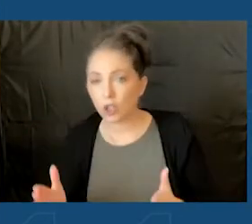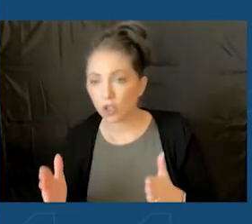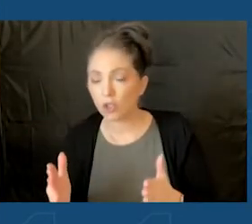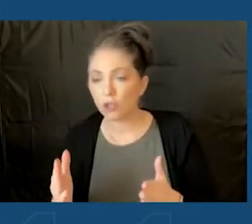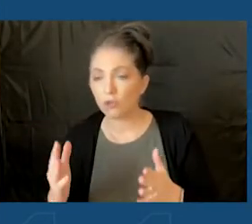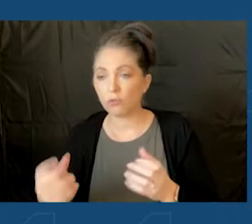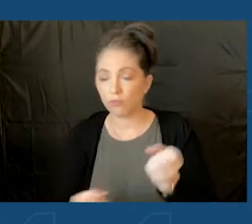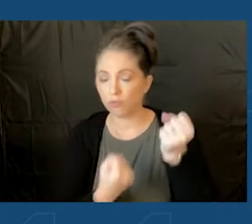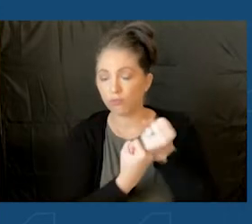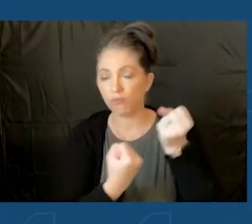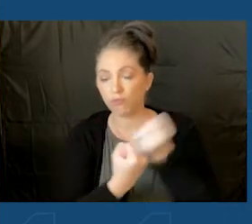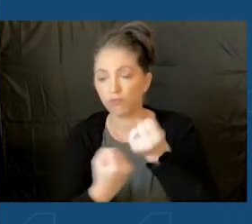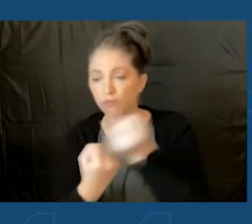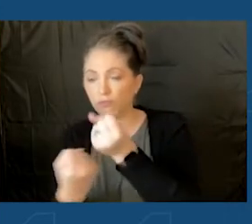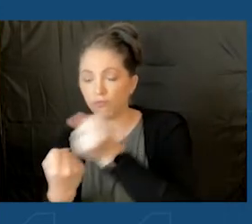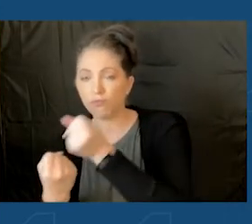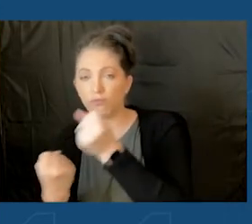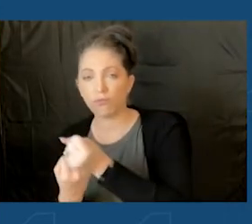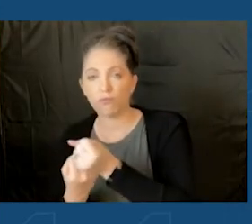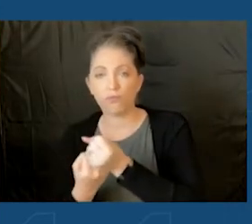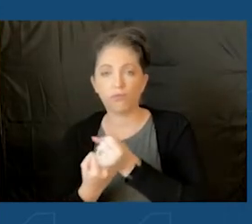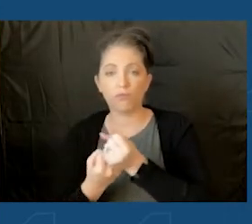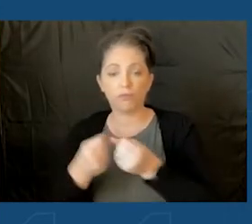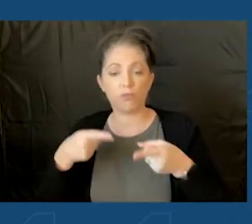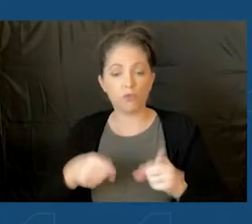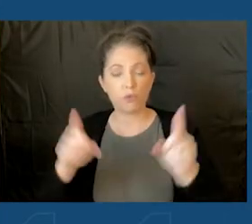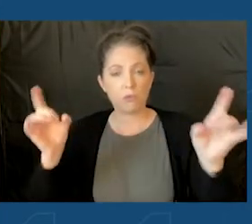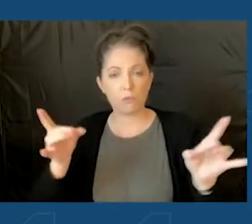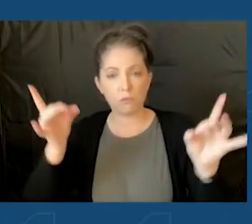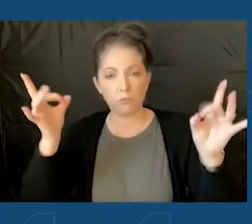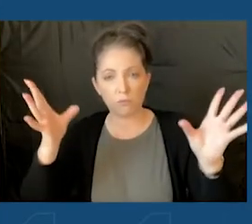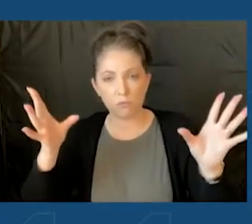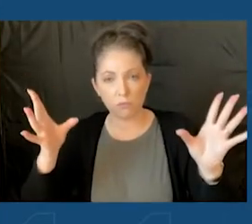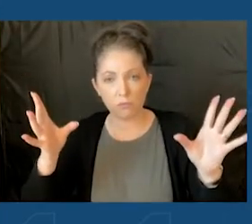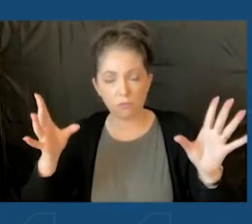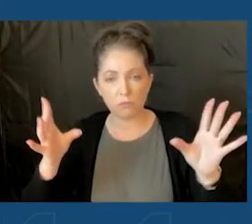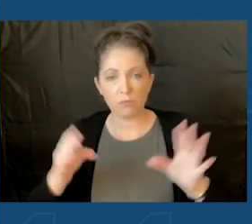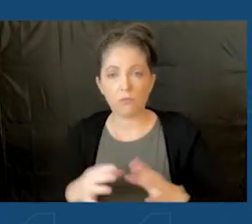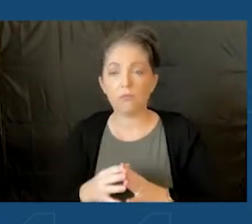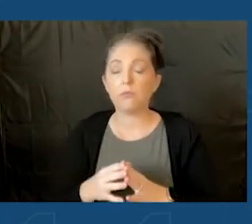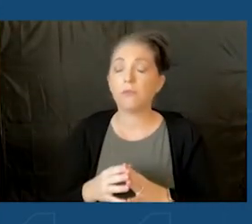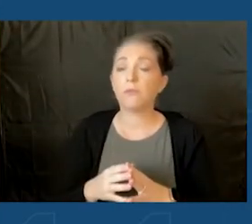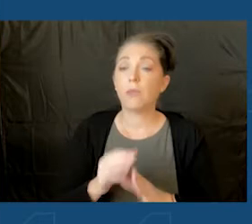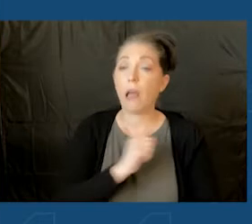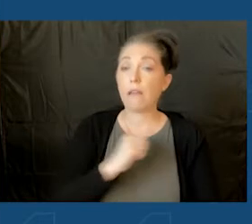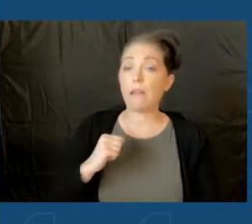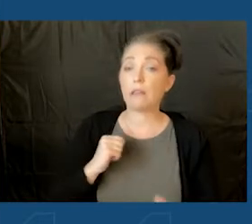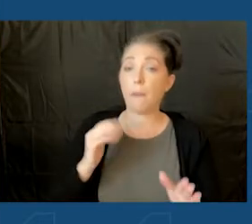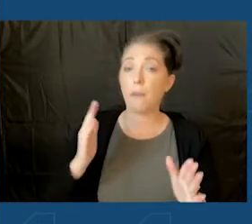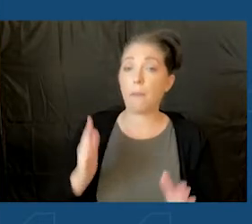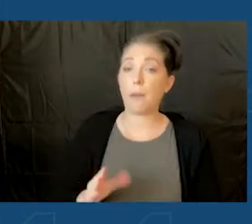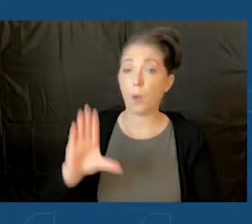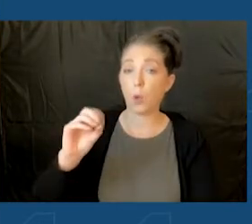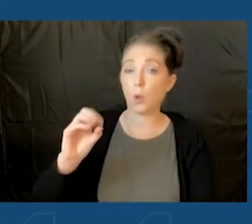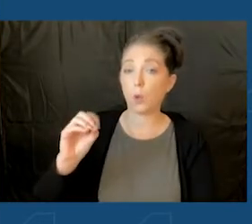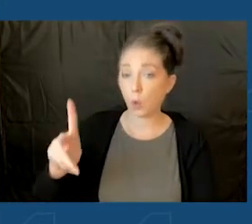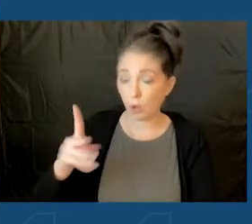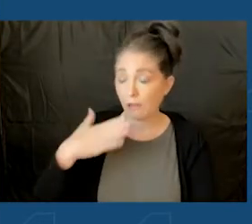of crisis. To Assemblymember Cook, thank you. To Speaker Hasty, thank